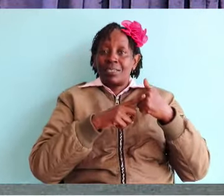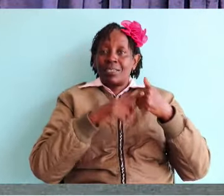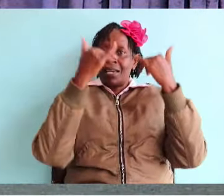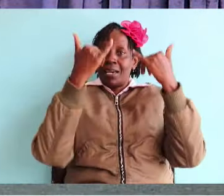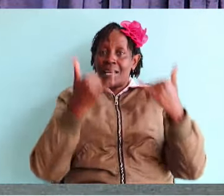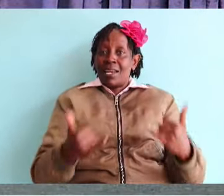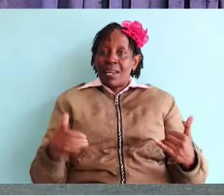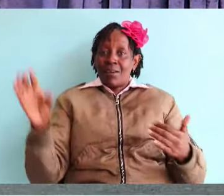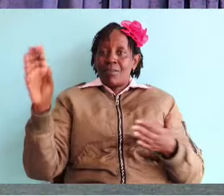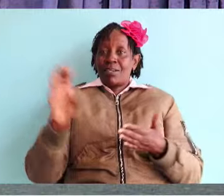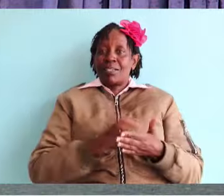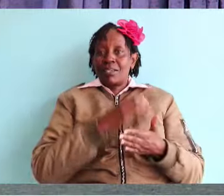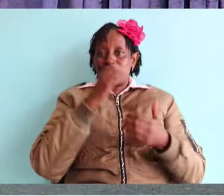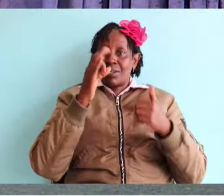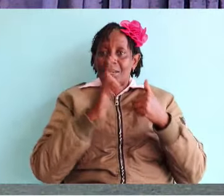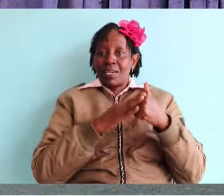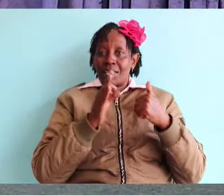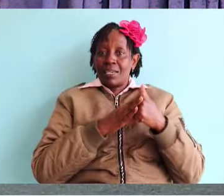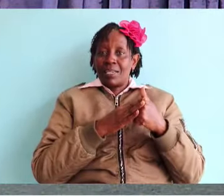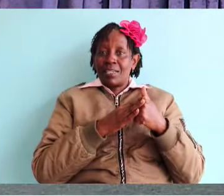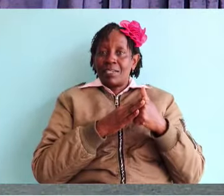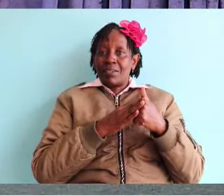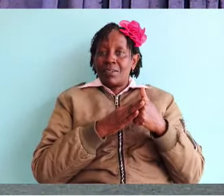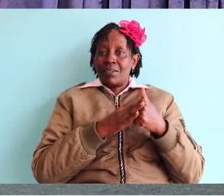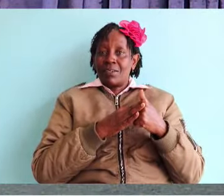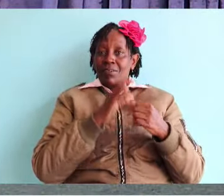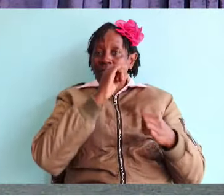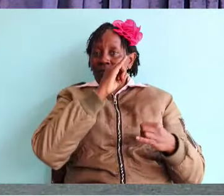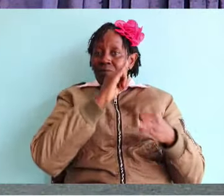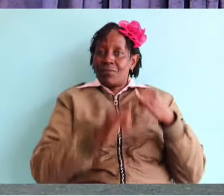last part of his life. And